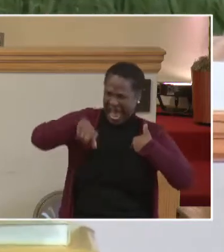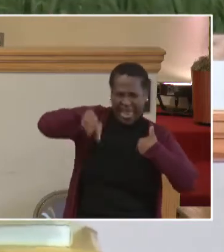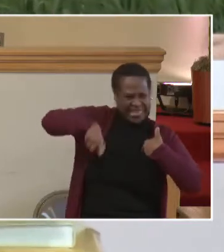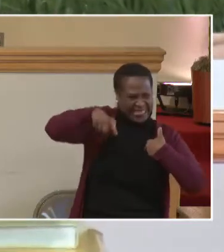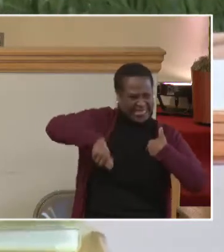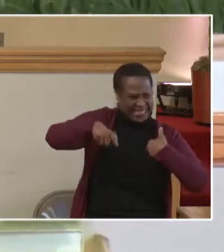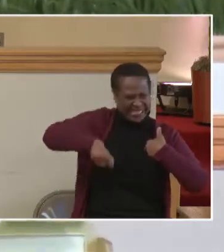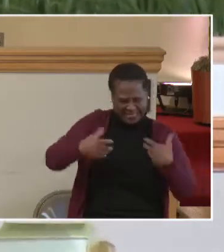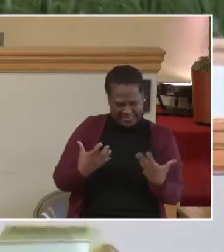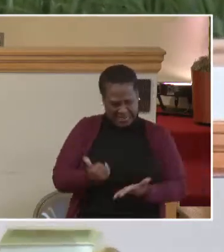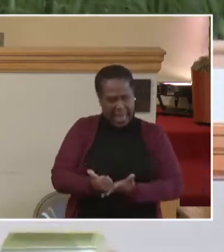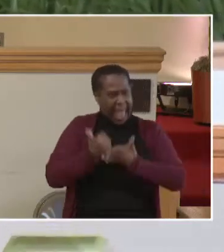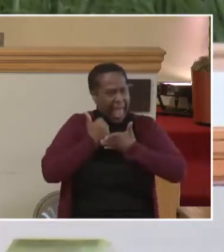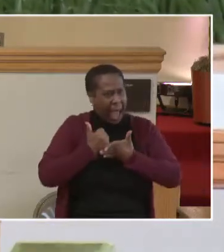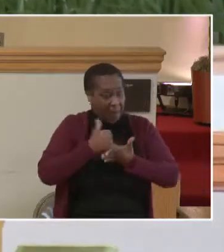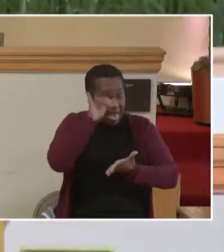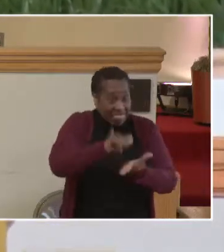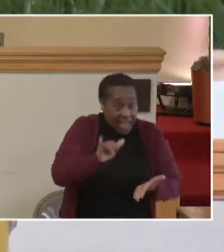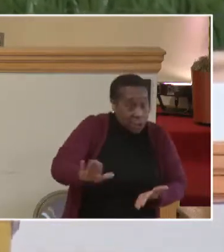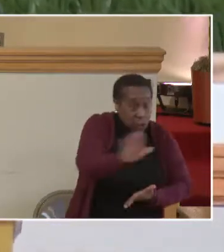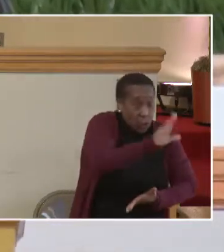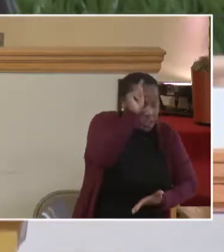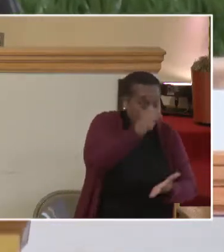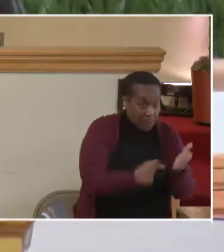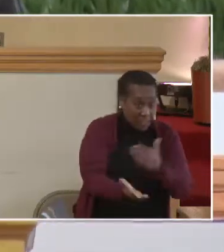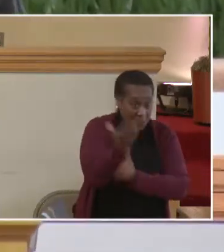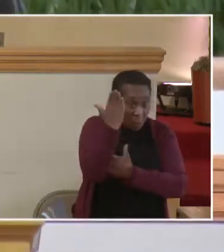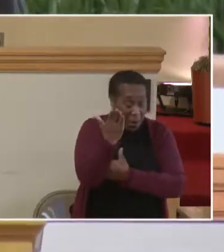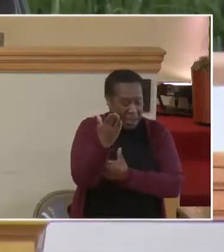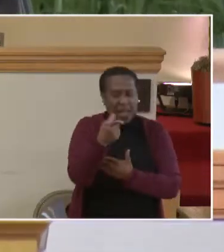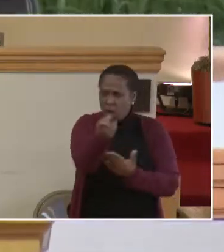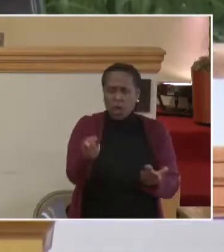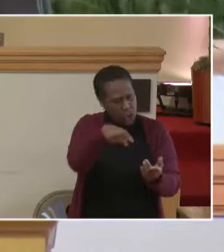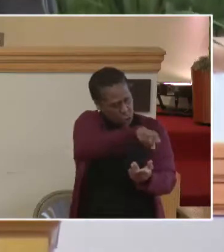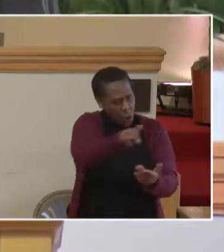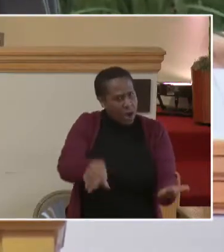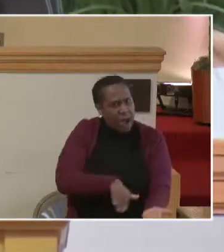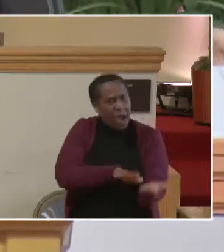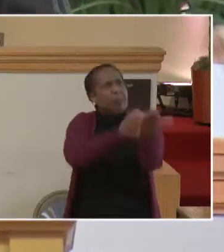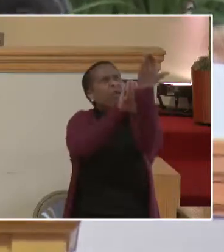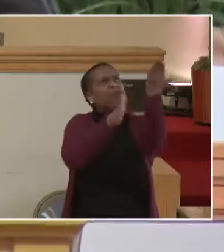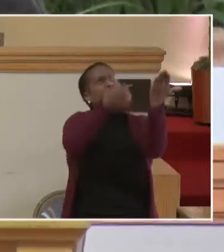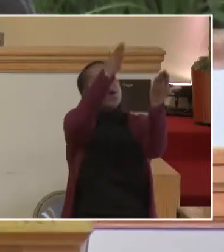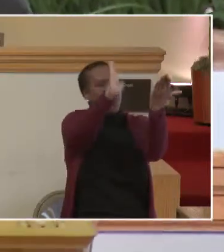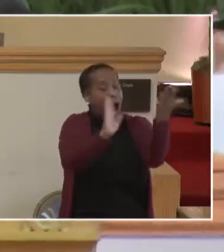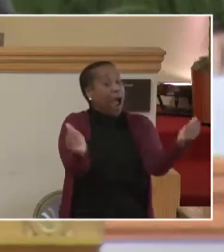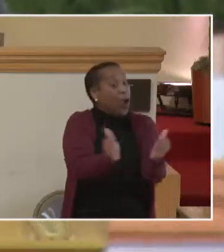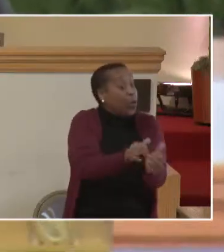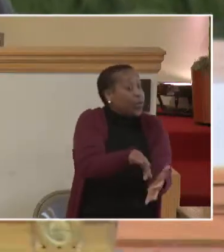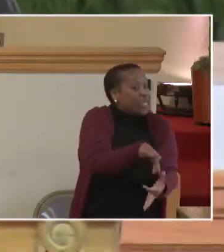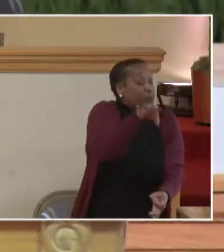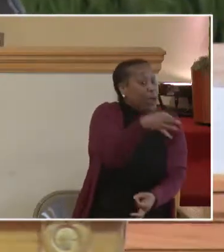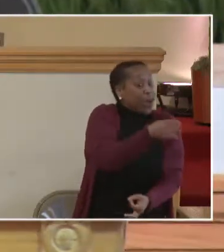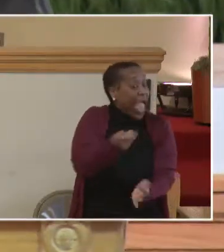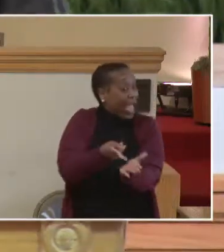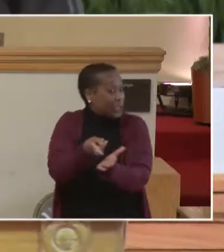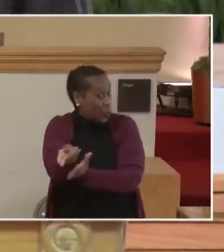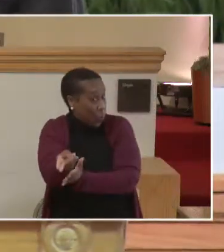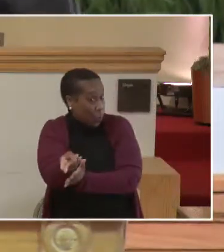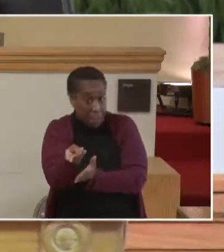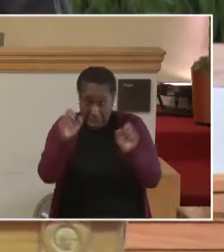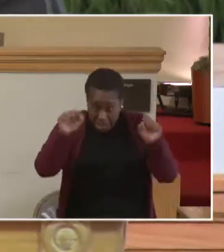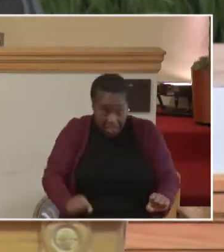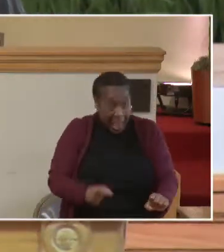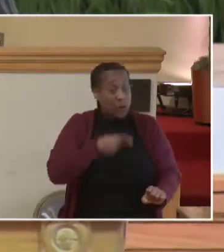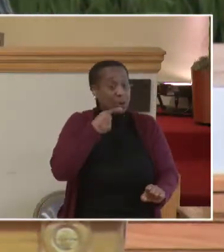there anybody's testimony this morning? Can anybody come before God in spirit and in truth? Can anybody